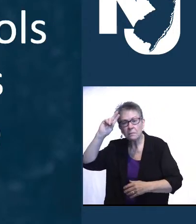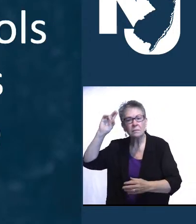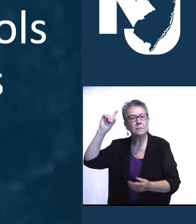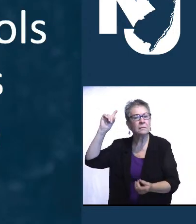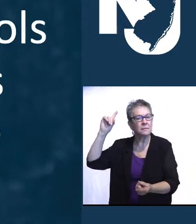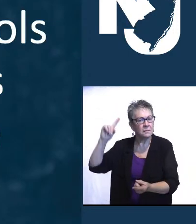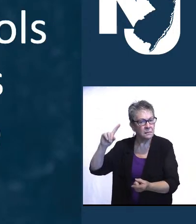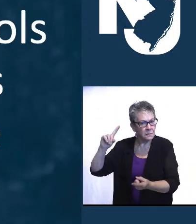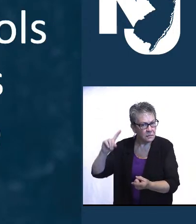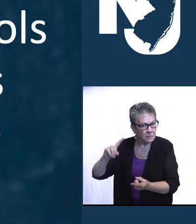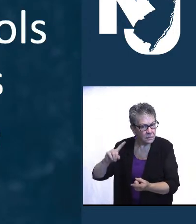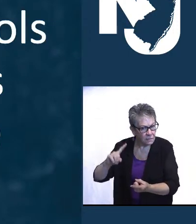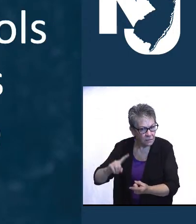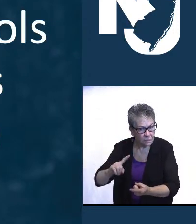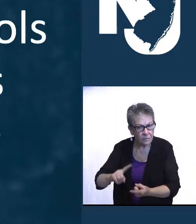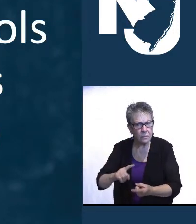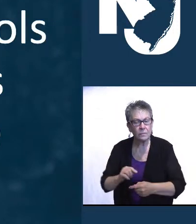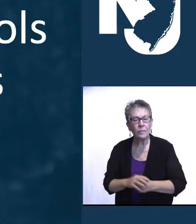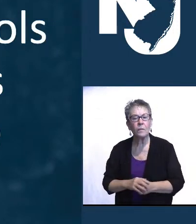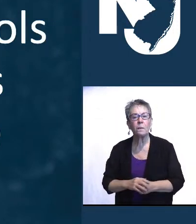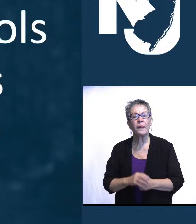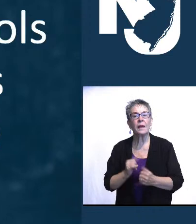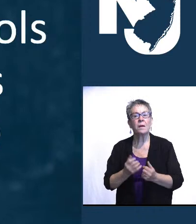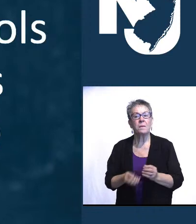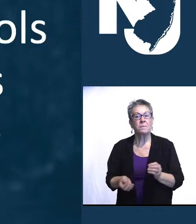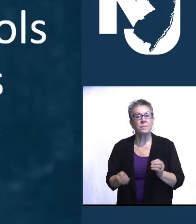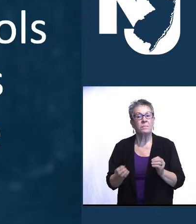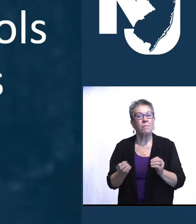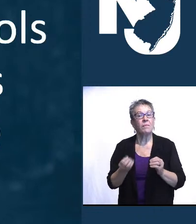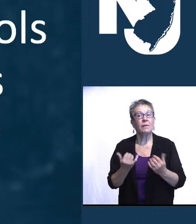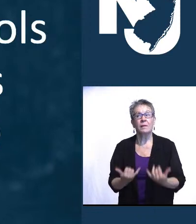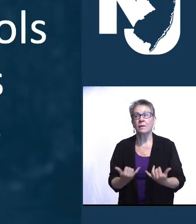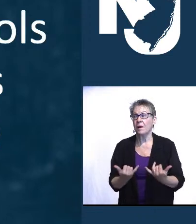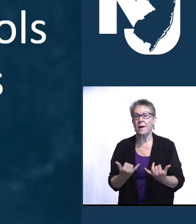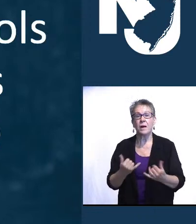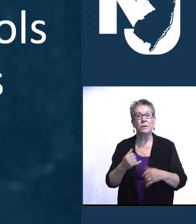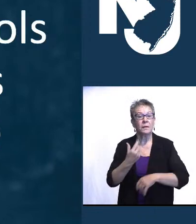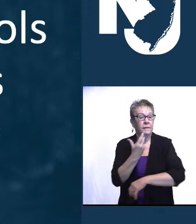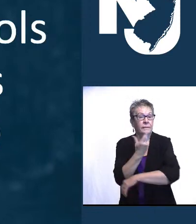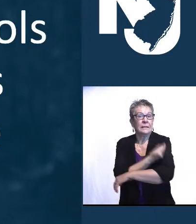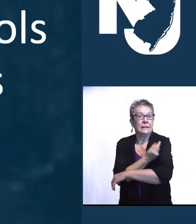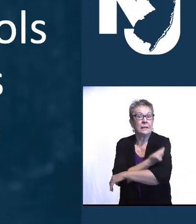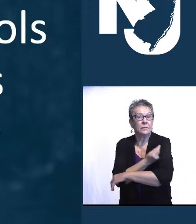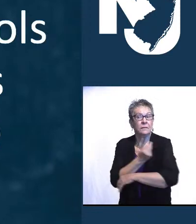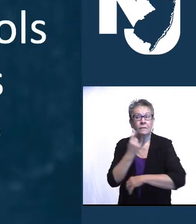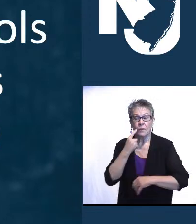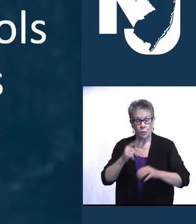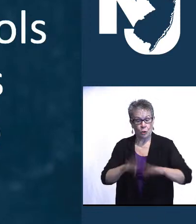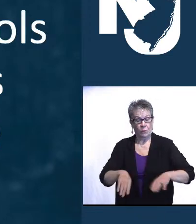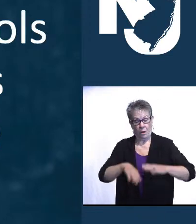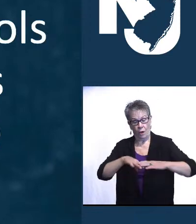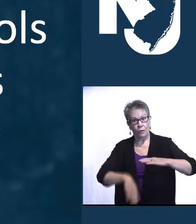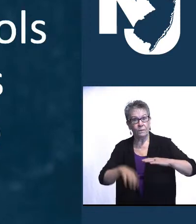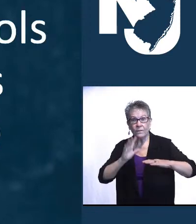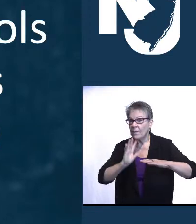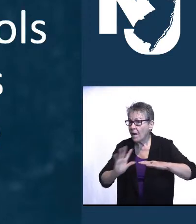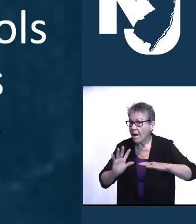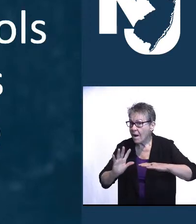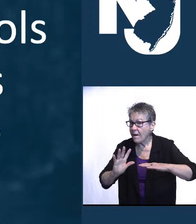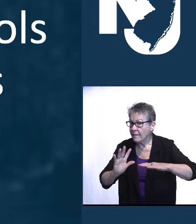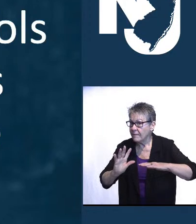March. And we strongly encourage parents of school-age children to have your child vaccinated.